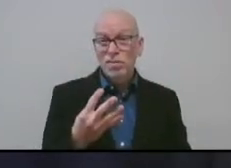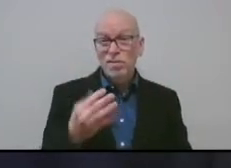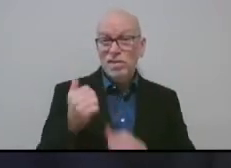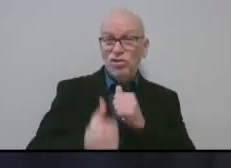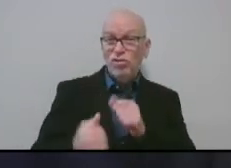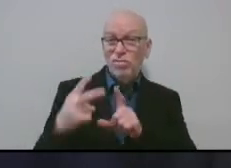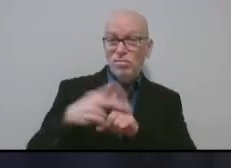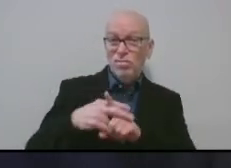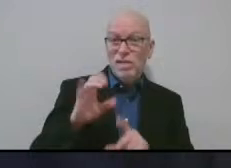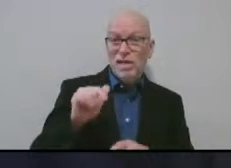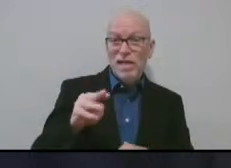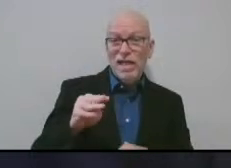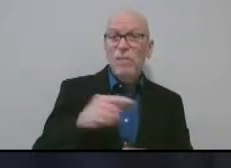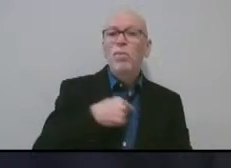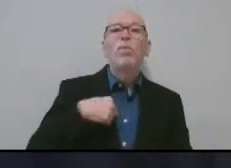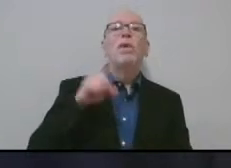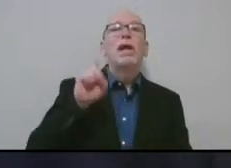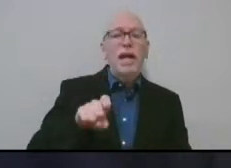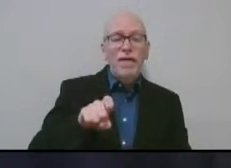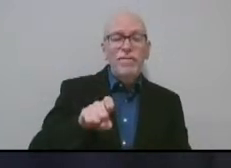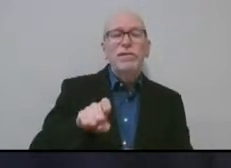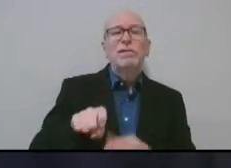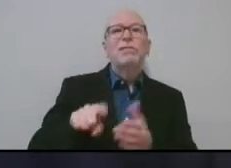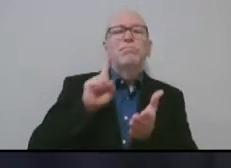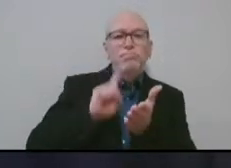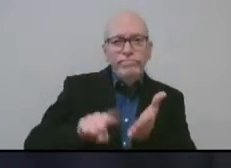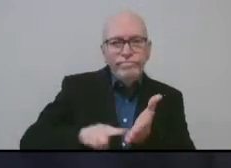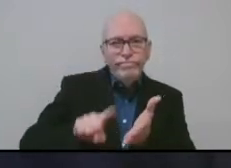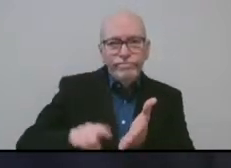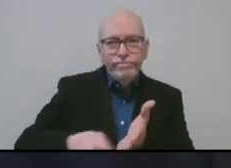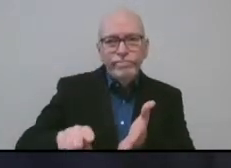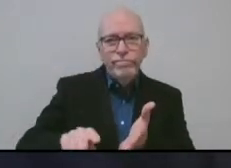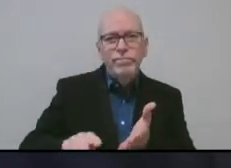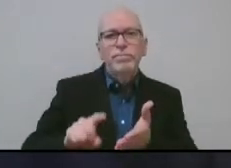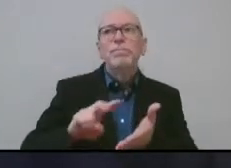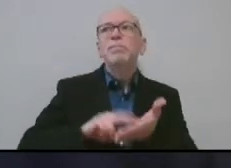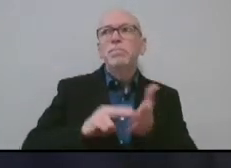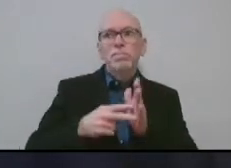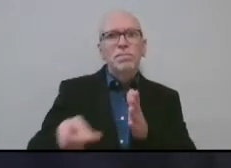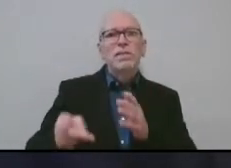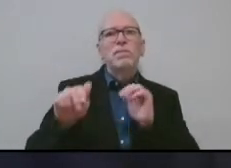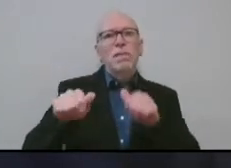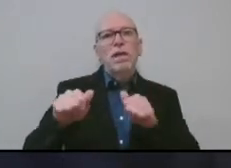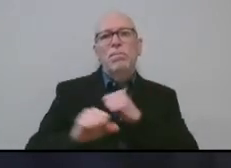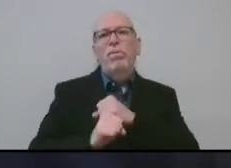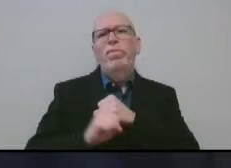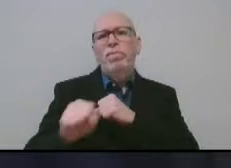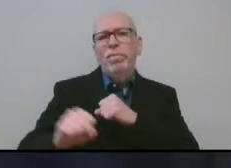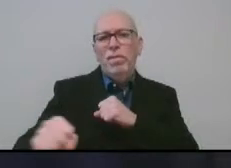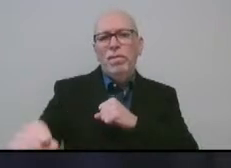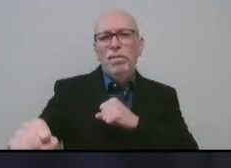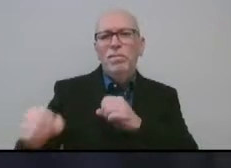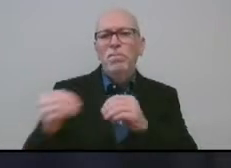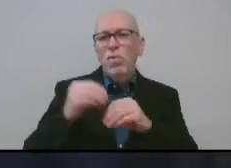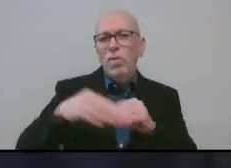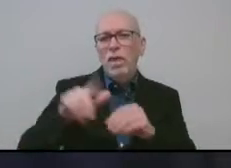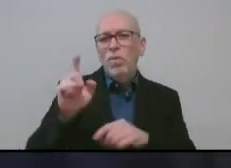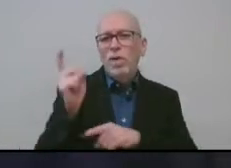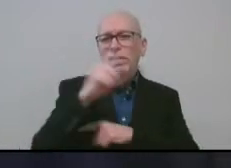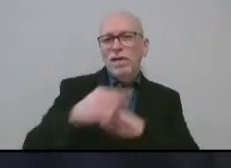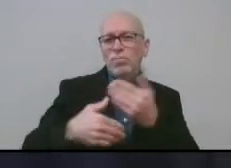require some sort of additional processing, which could cause those claims to go well beyond 21 days of